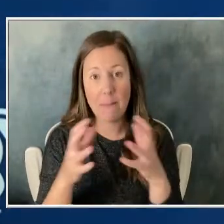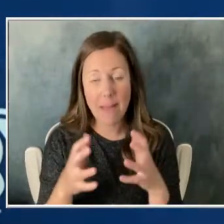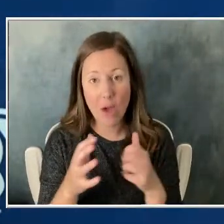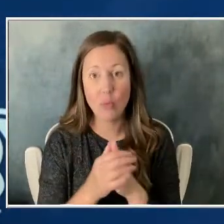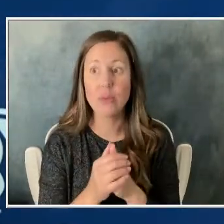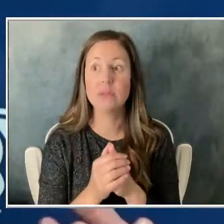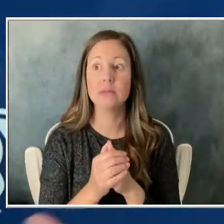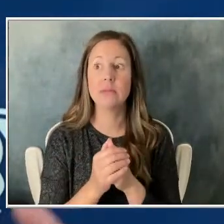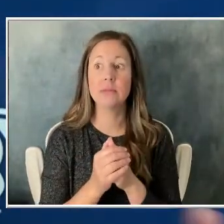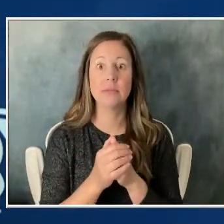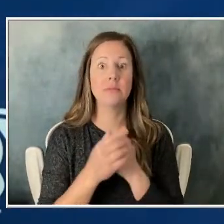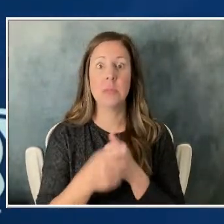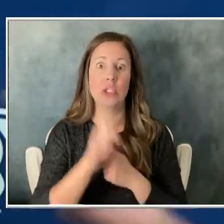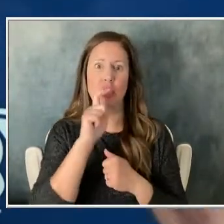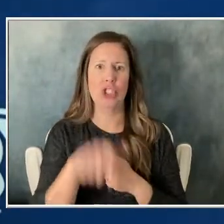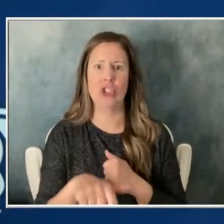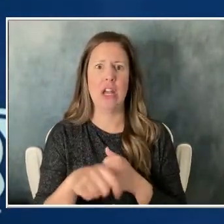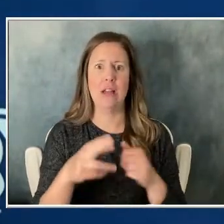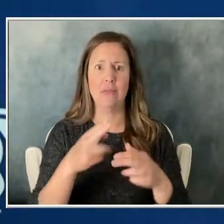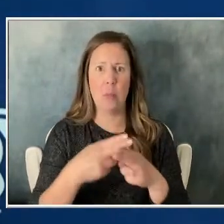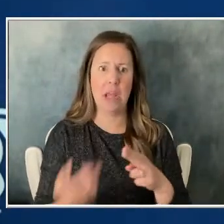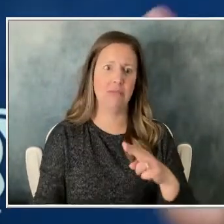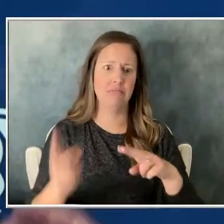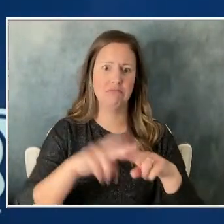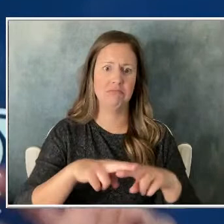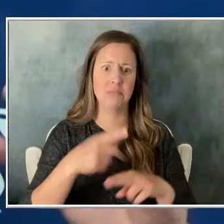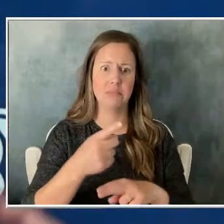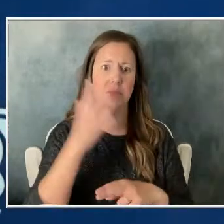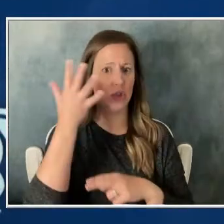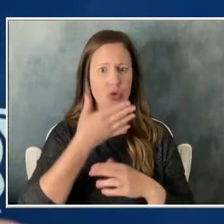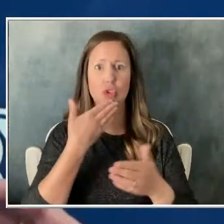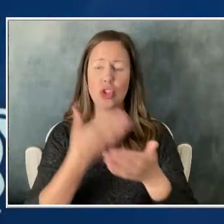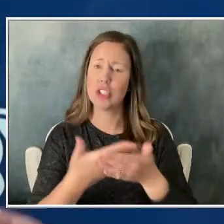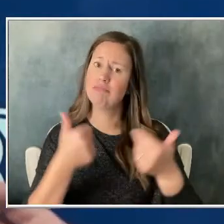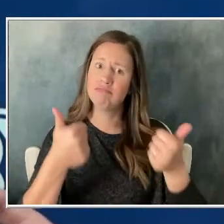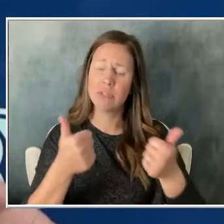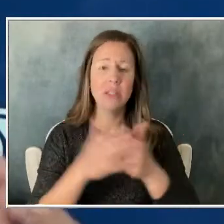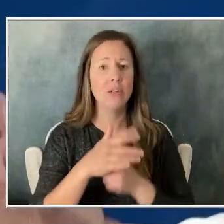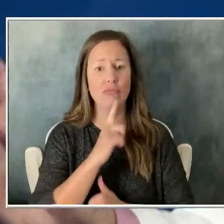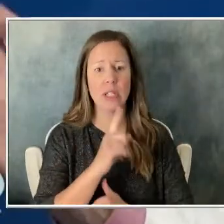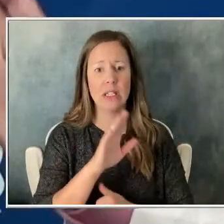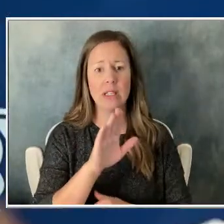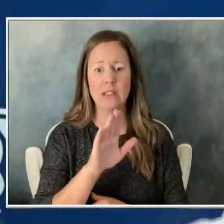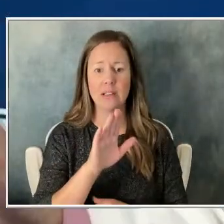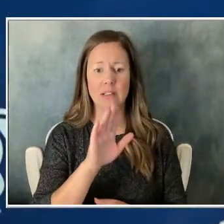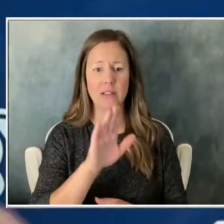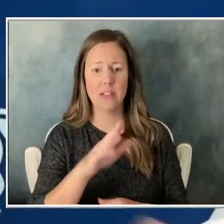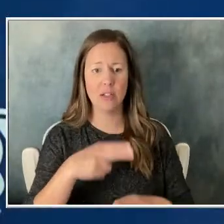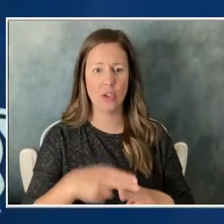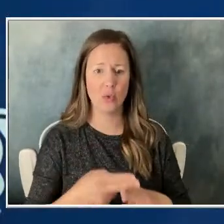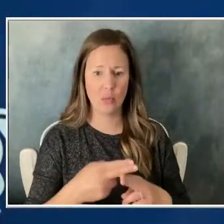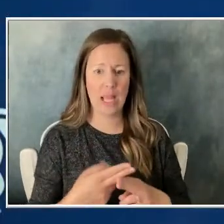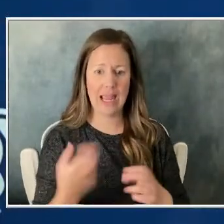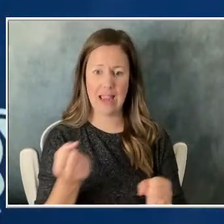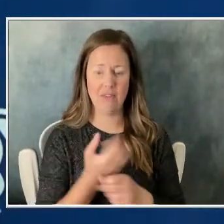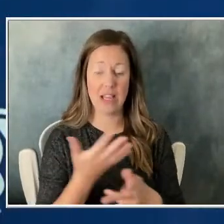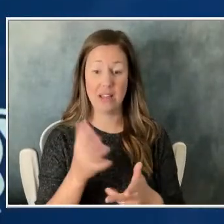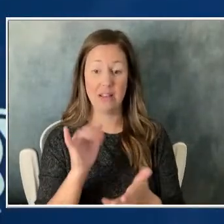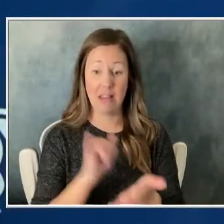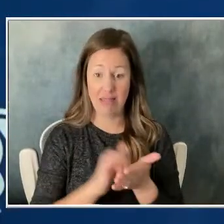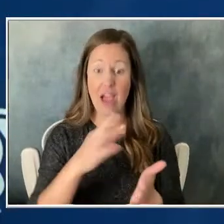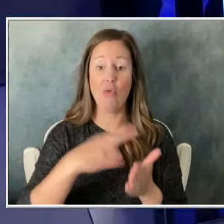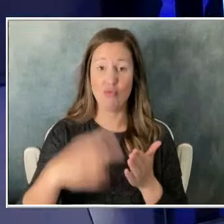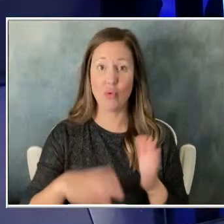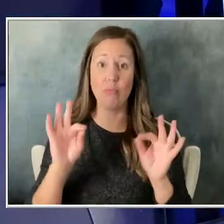shouldn't gain any weight, and you know, she looks good. She's, you know, that weight that. You know, that's the result you want, that weight.